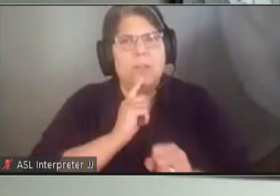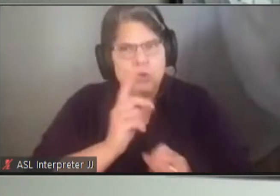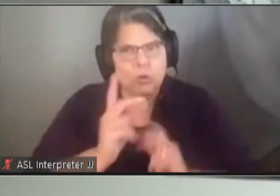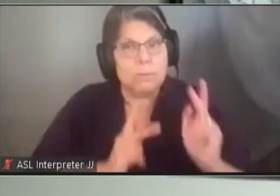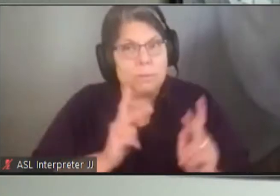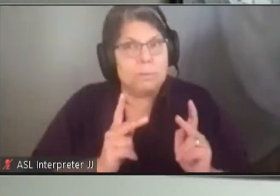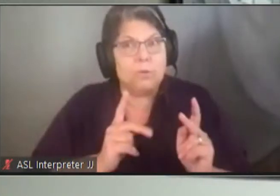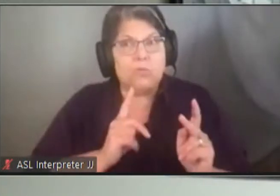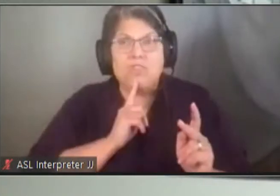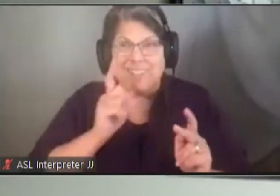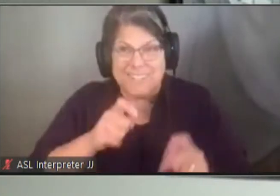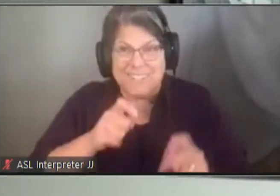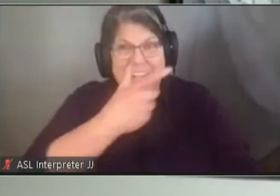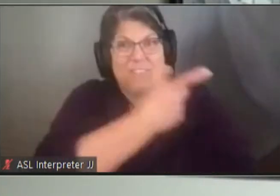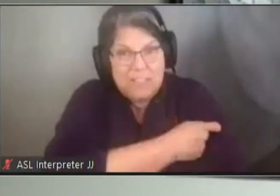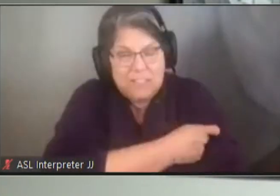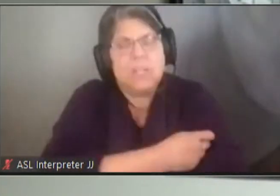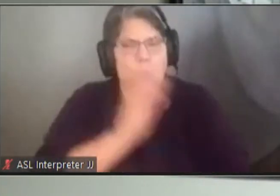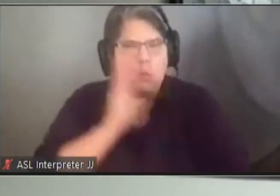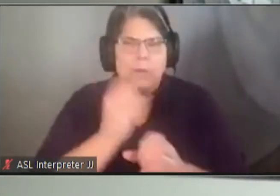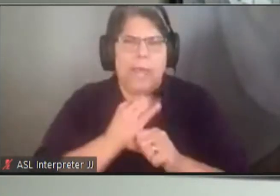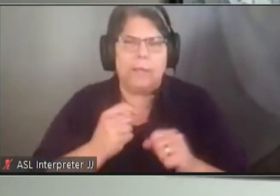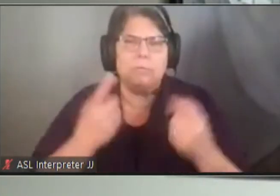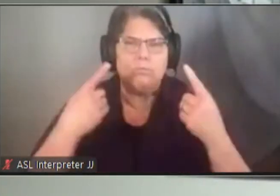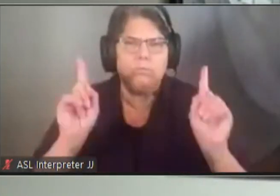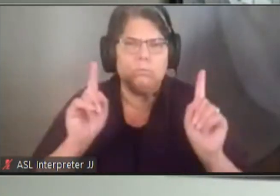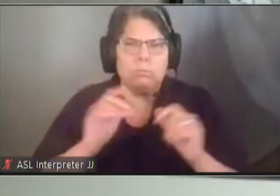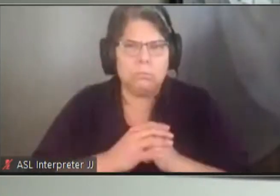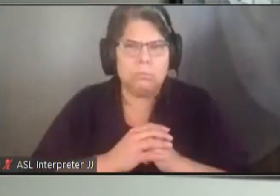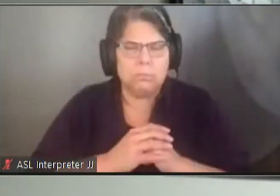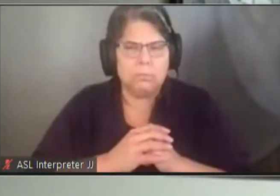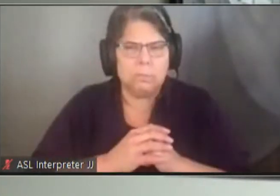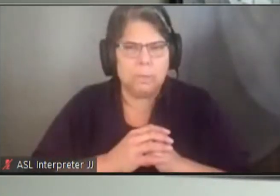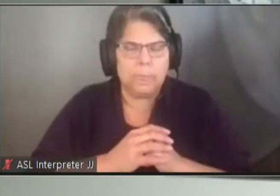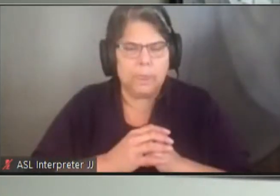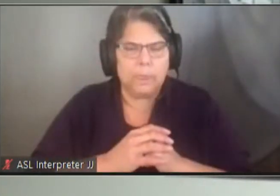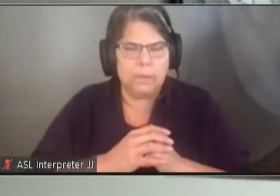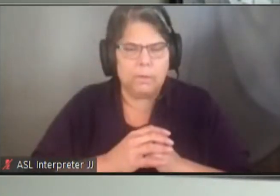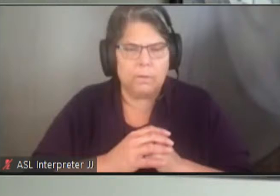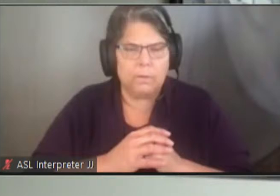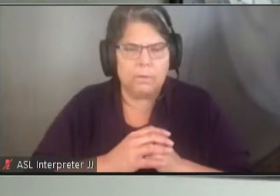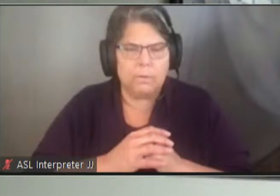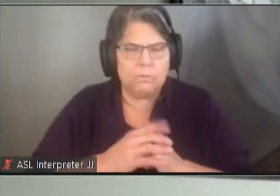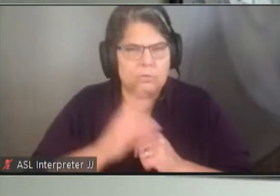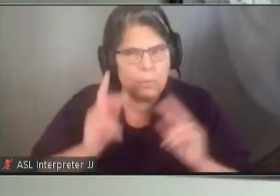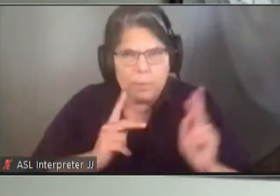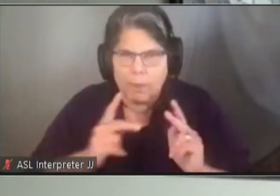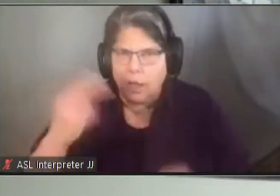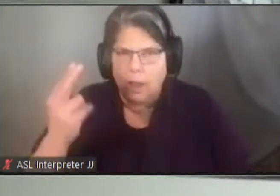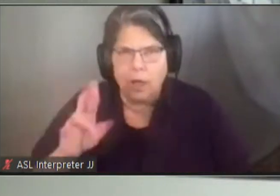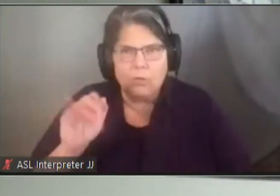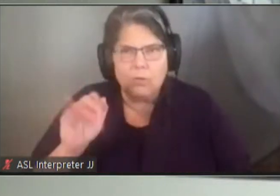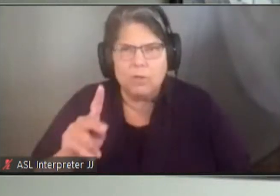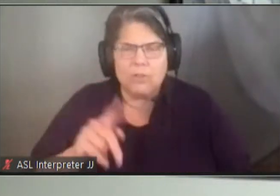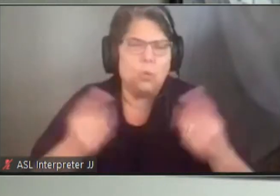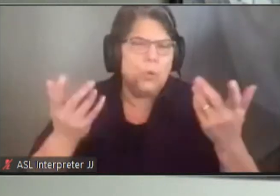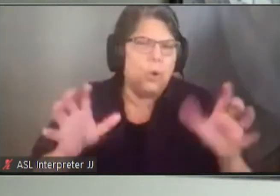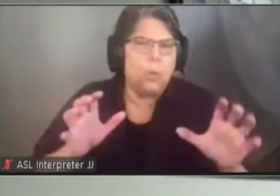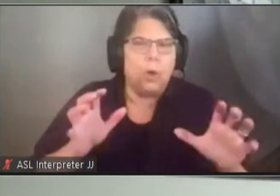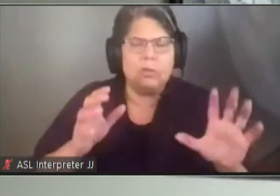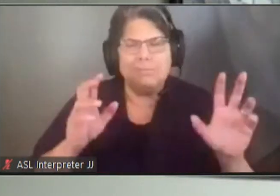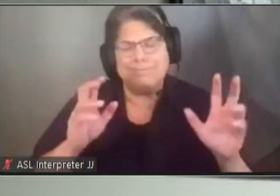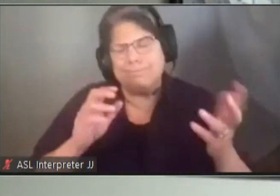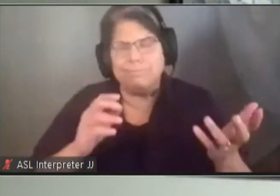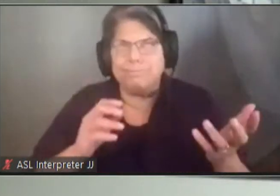people who we know are at high risk, and we don't want to, I don't want to say waste it, but we want to